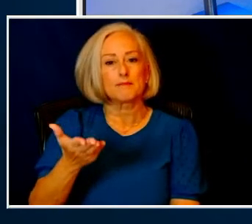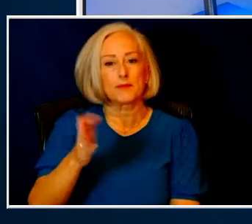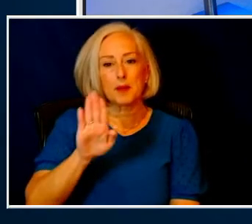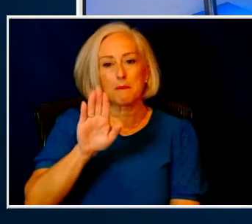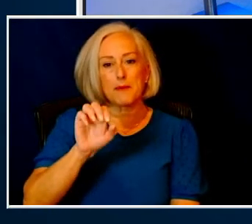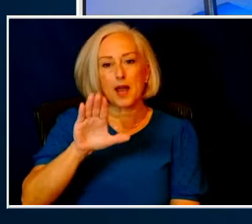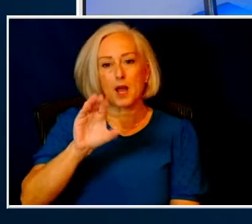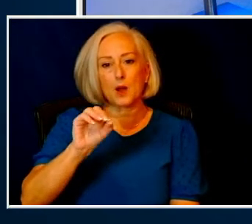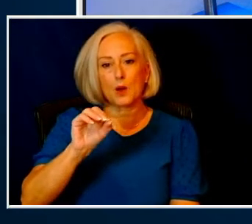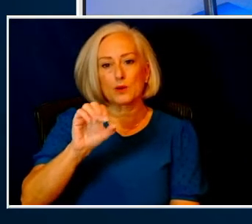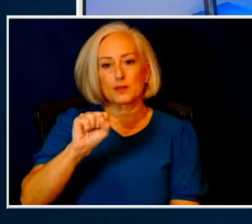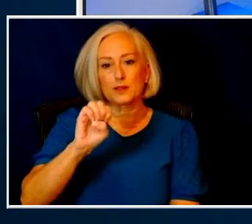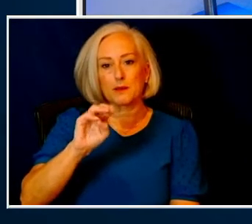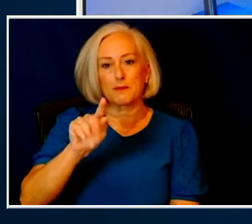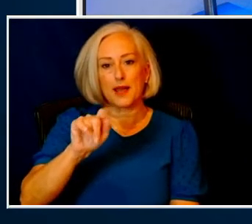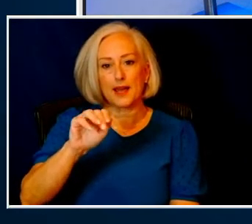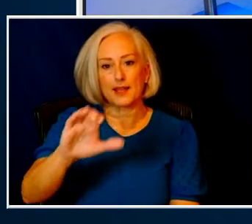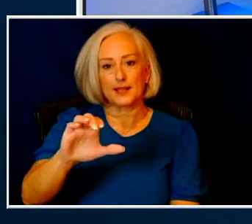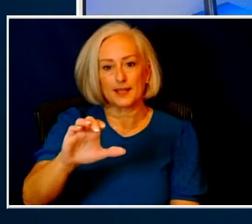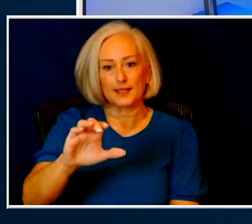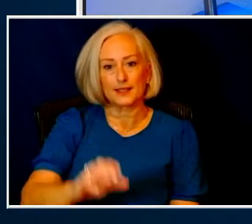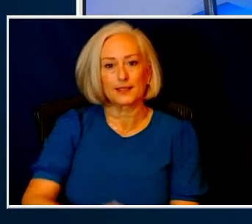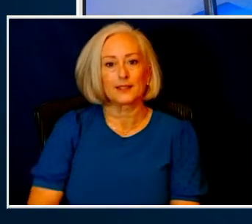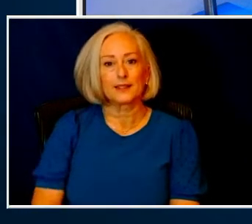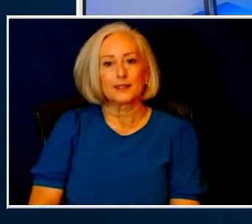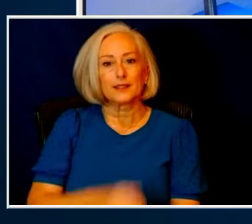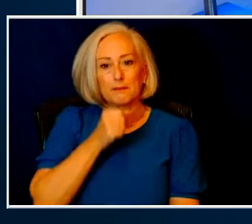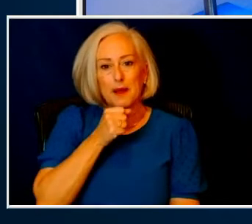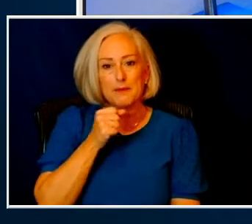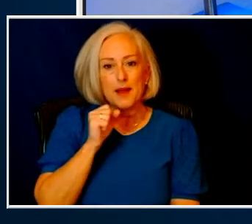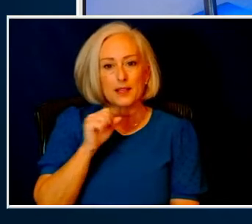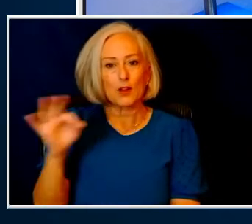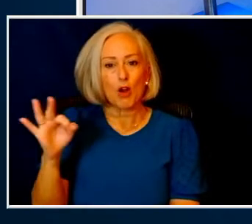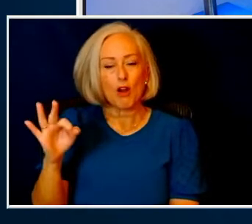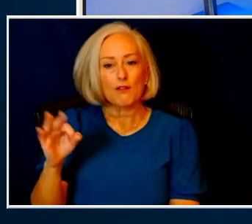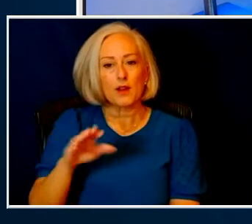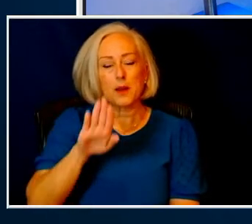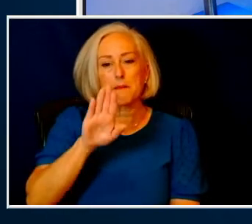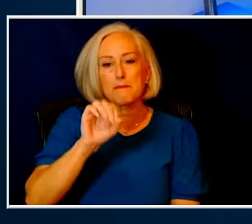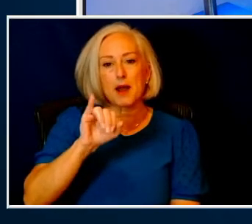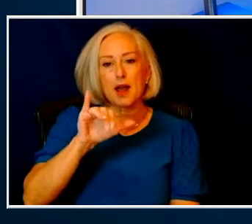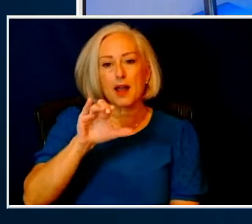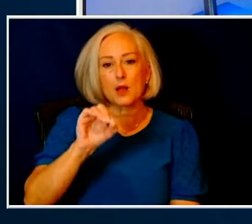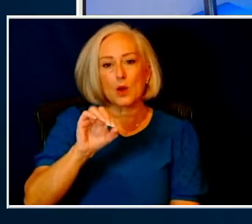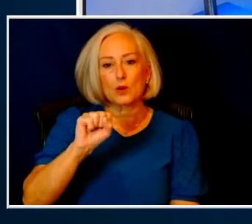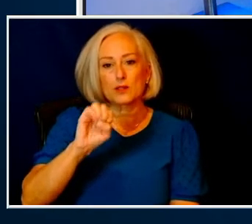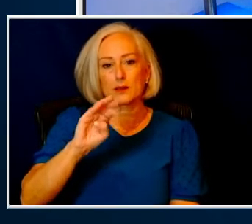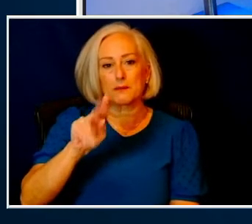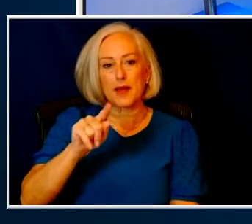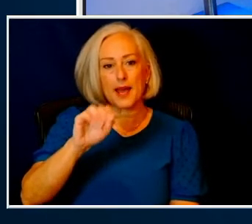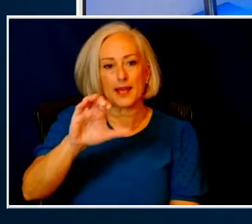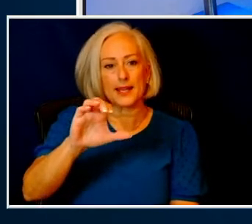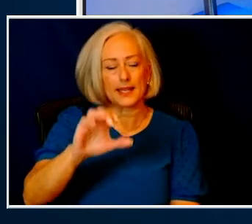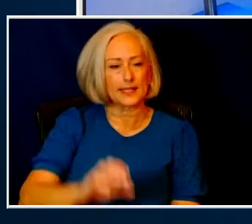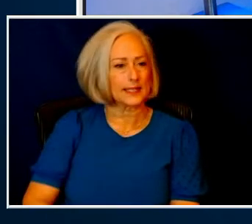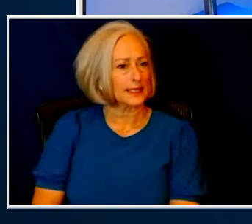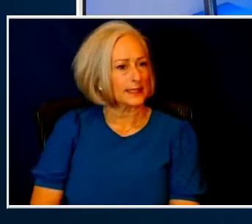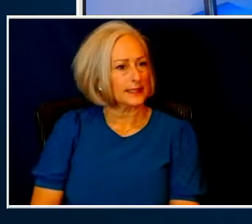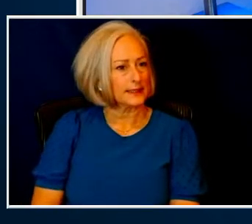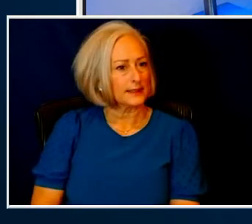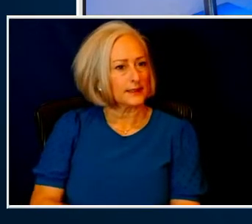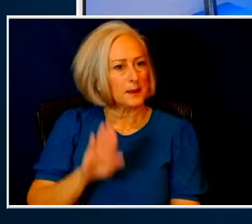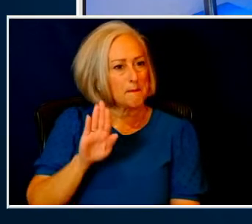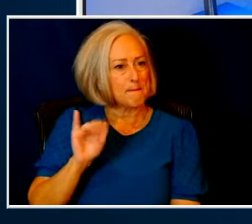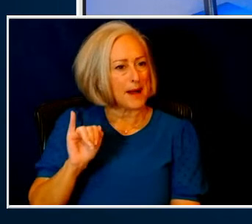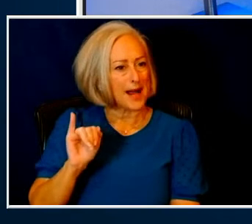I'm afraid my mic went out, so you have to repeat the What's question a biosomatic? There's somebody referenced biosomatic. I'm not sure what